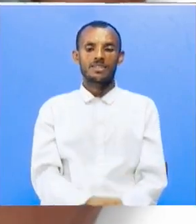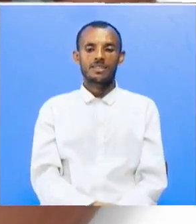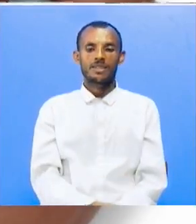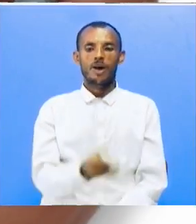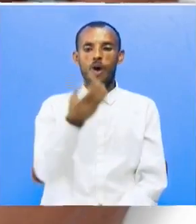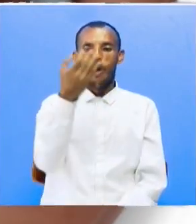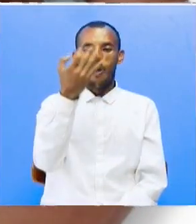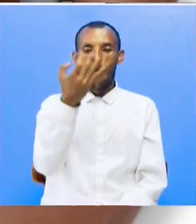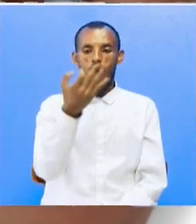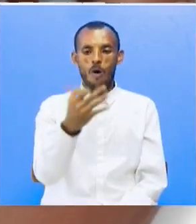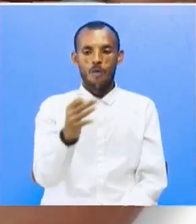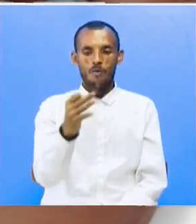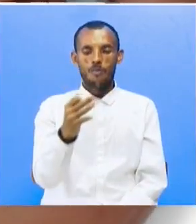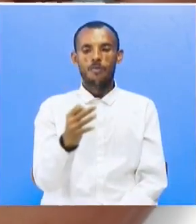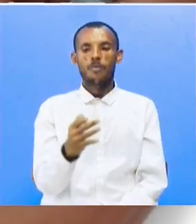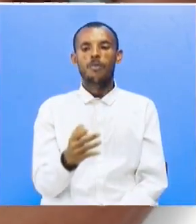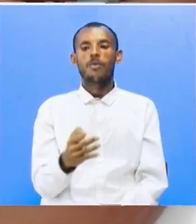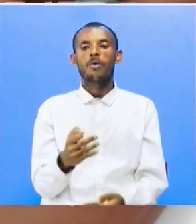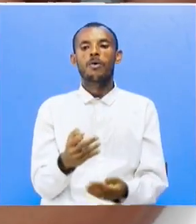of